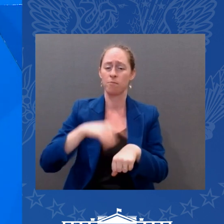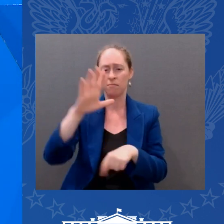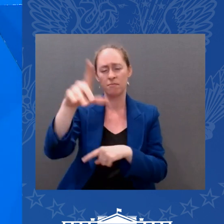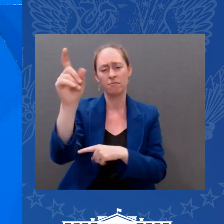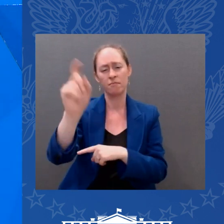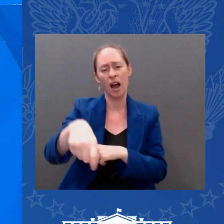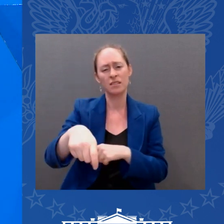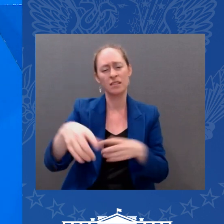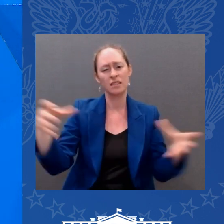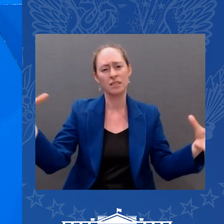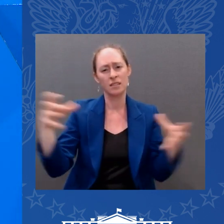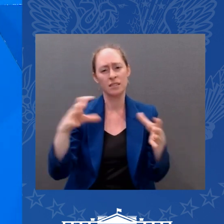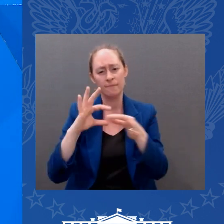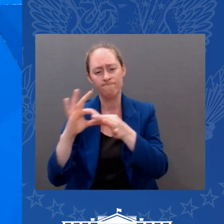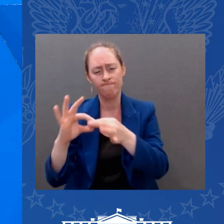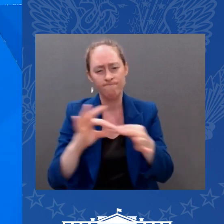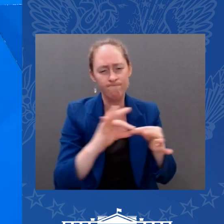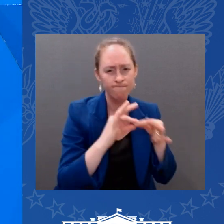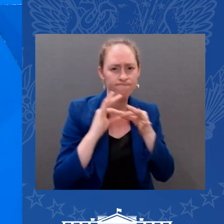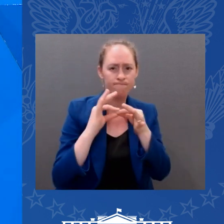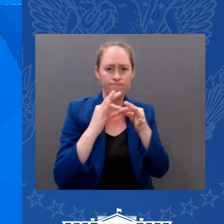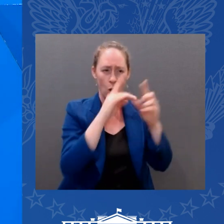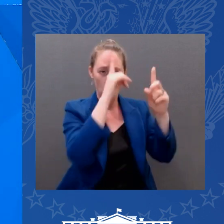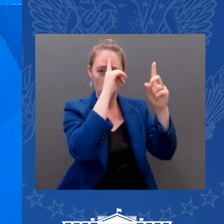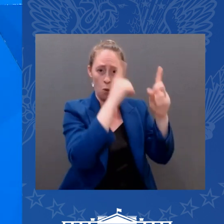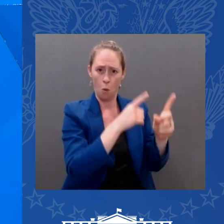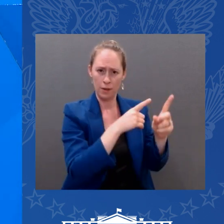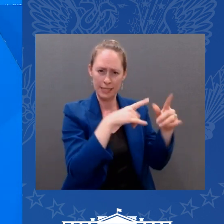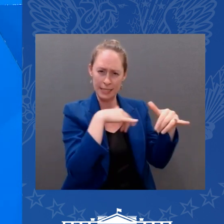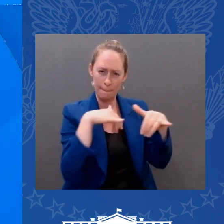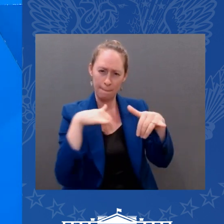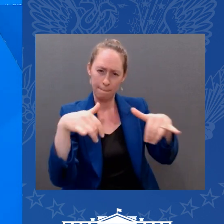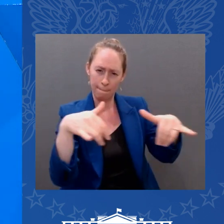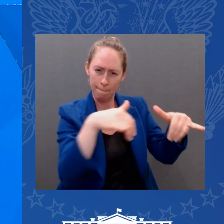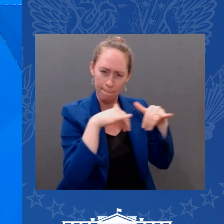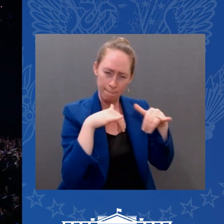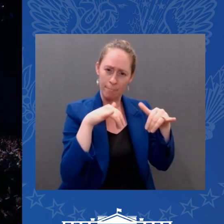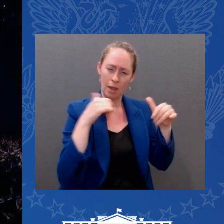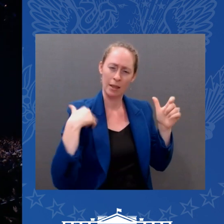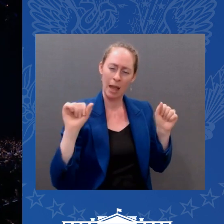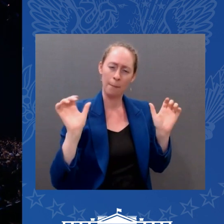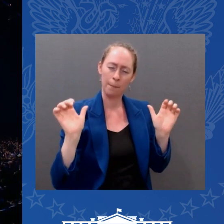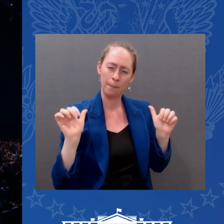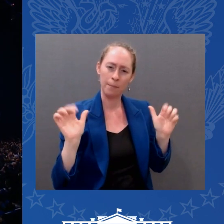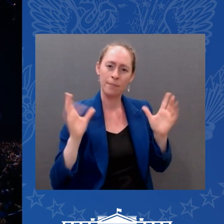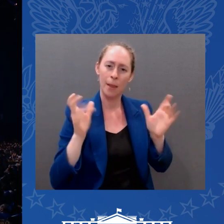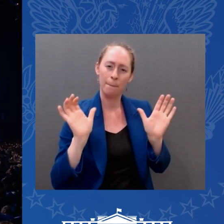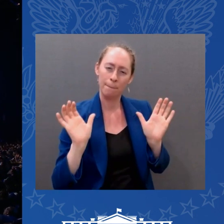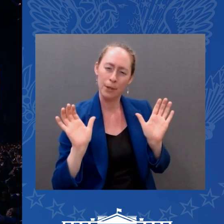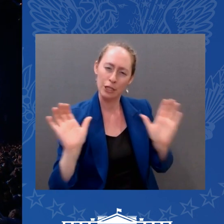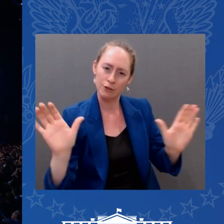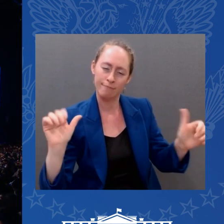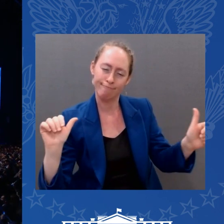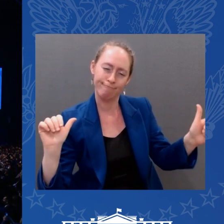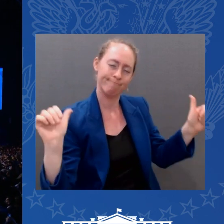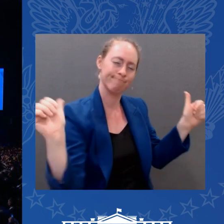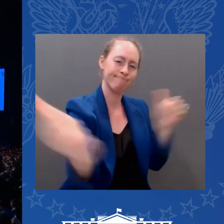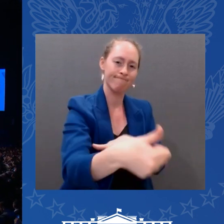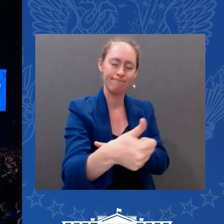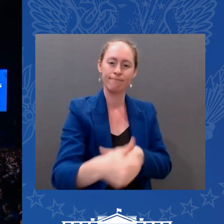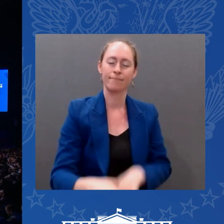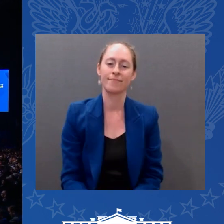ideas that have never been a greater need than today. I also want to welcome all the representatives from civil